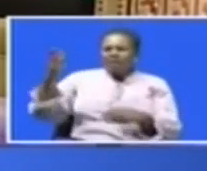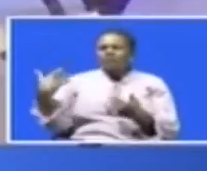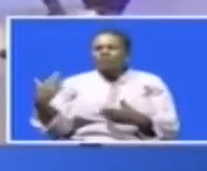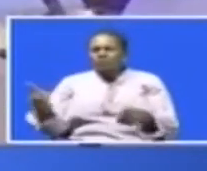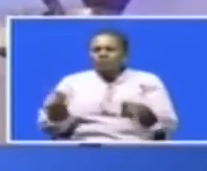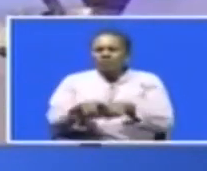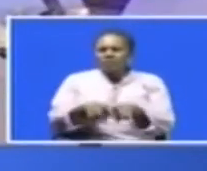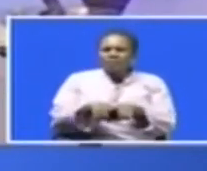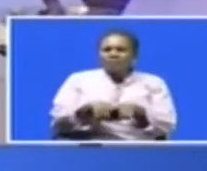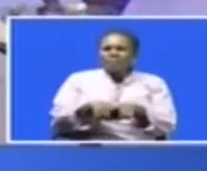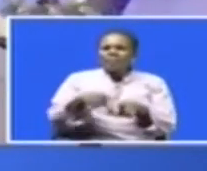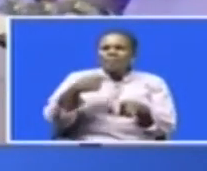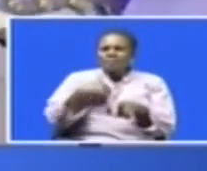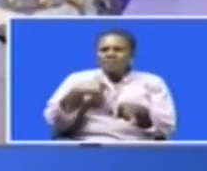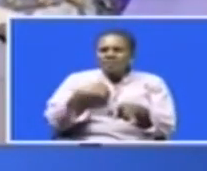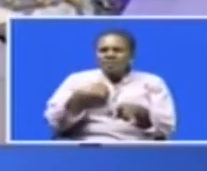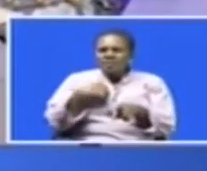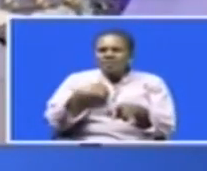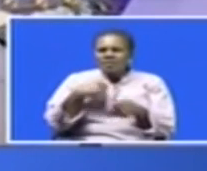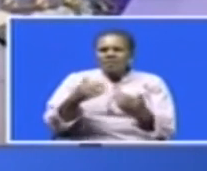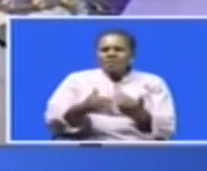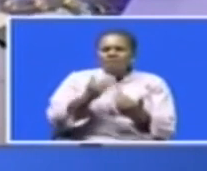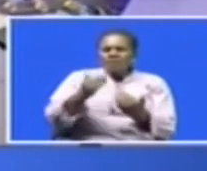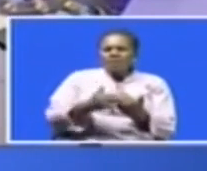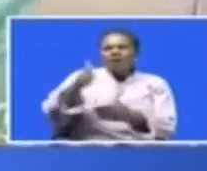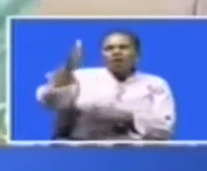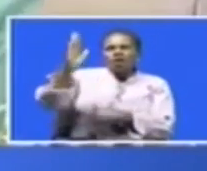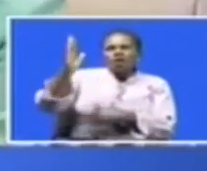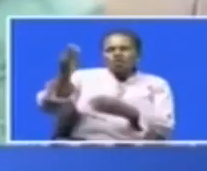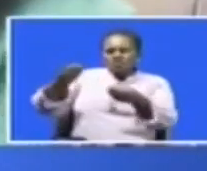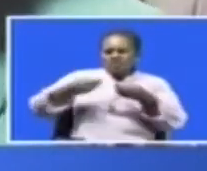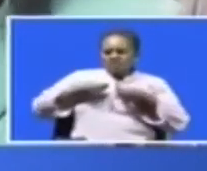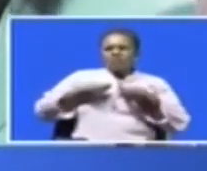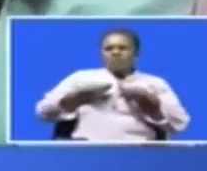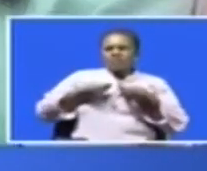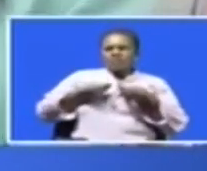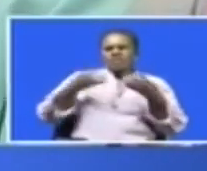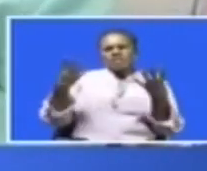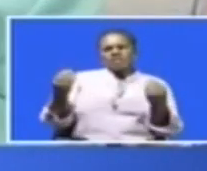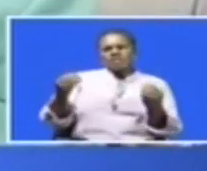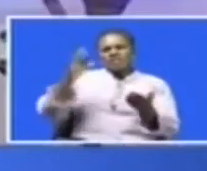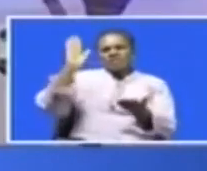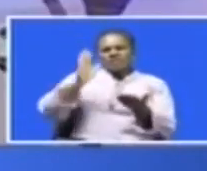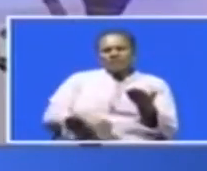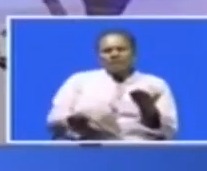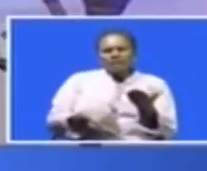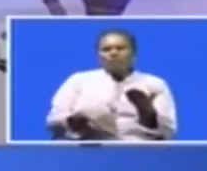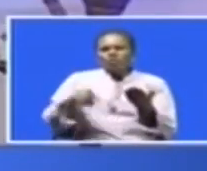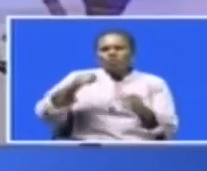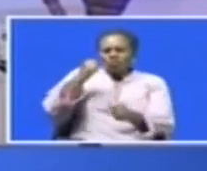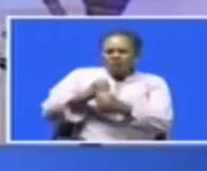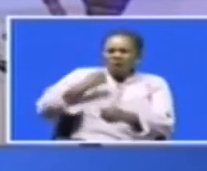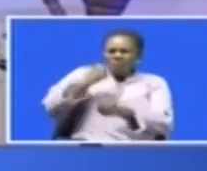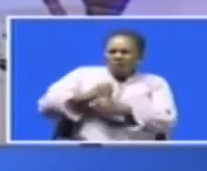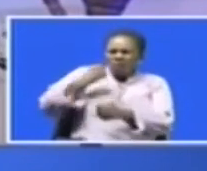so, you know, I've been centered in the favor of what God's called me for. And so it's a lot easier than having to go and labor and do all